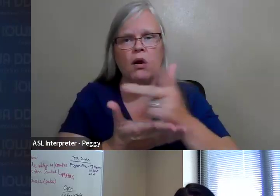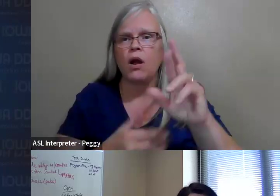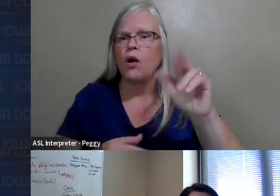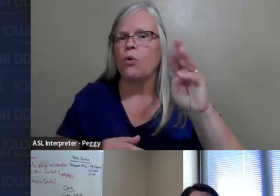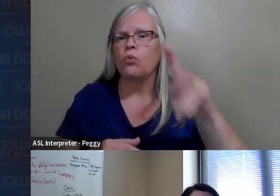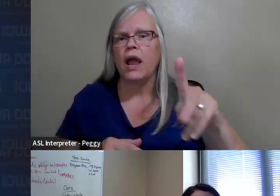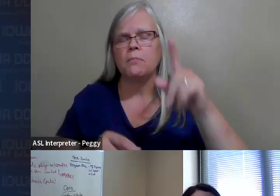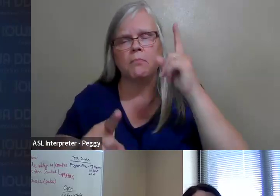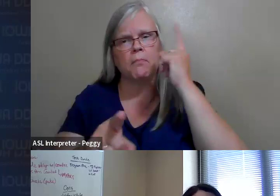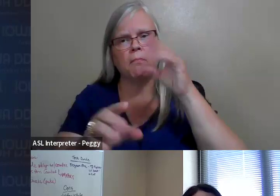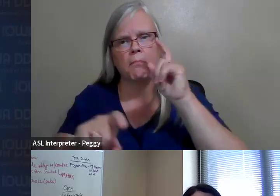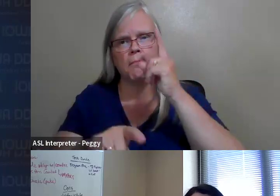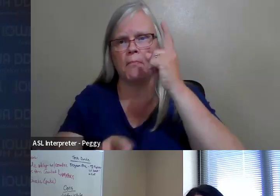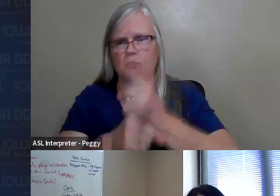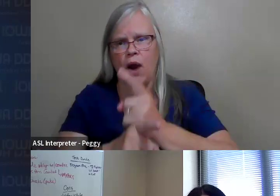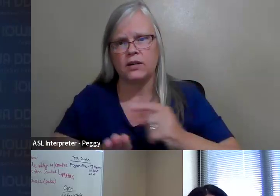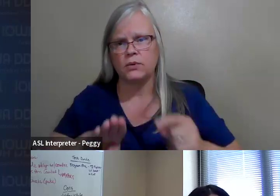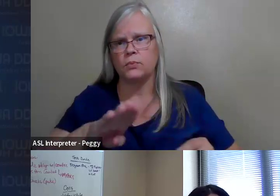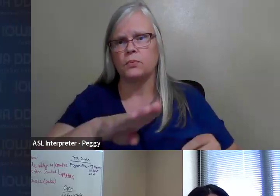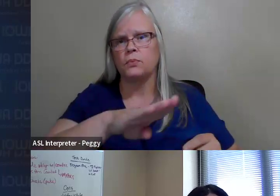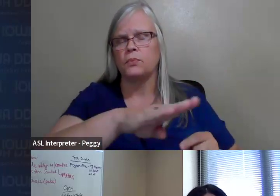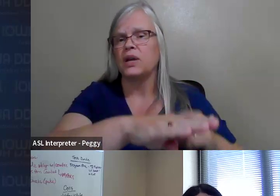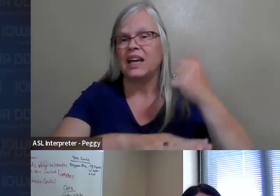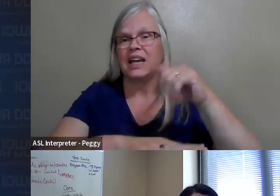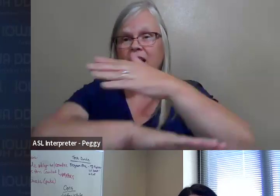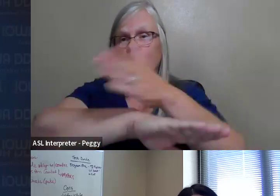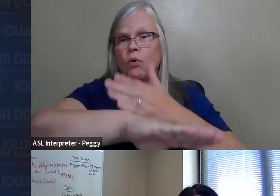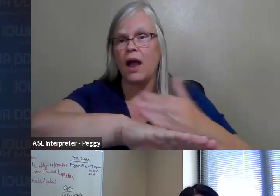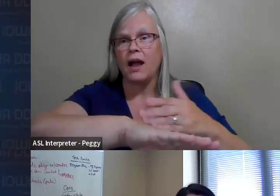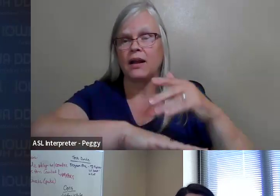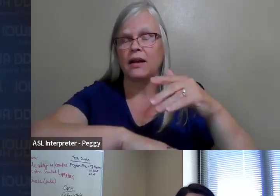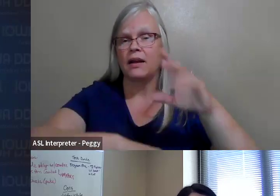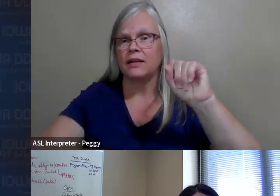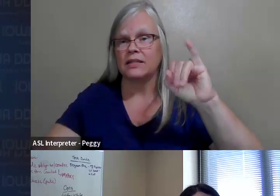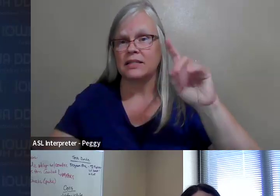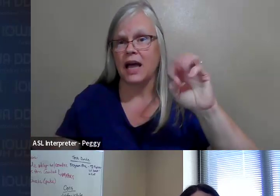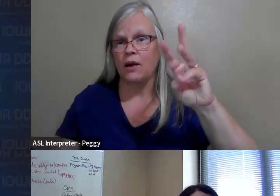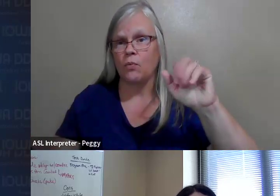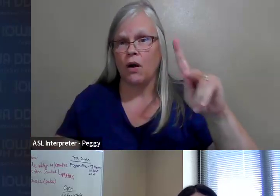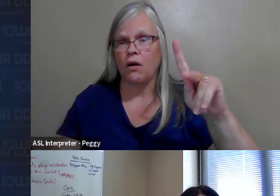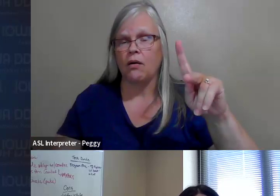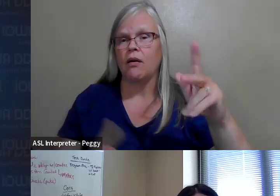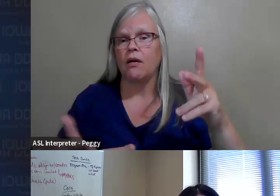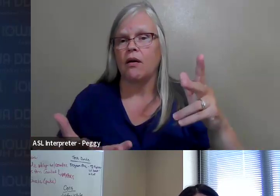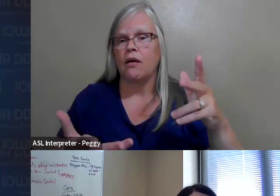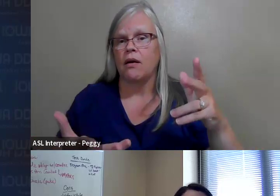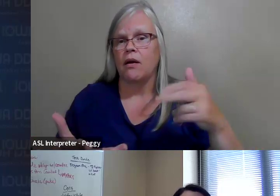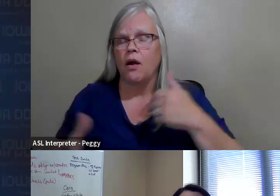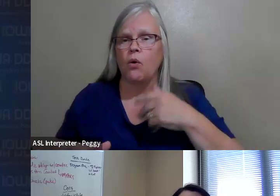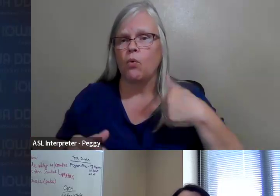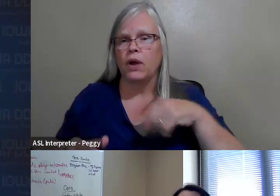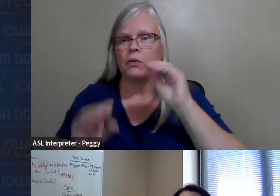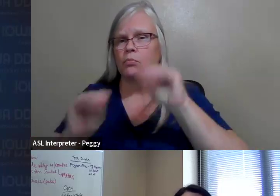certain grade. Any cracks in the sidewalk are going to have to be covered with using, we call temporary